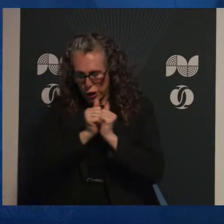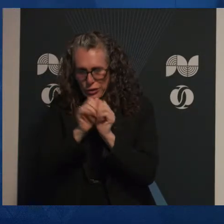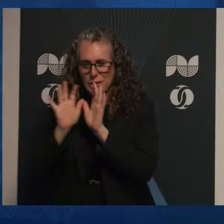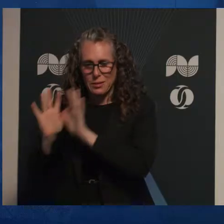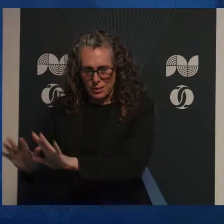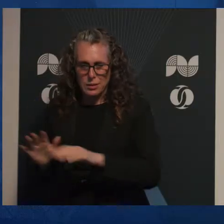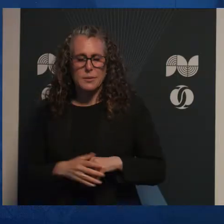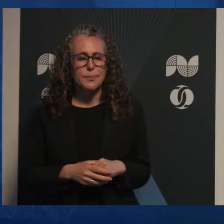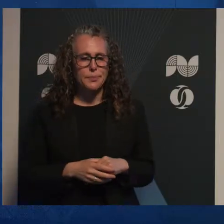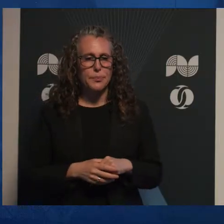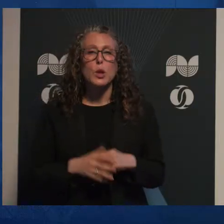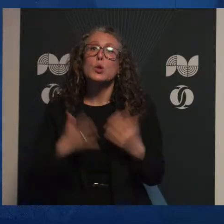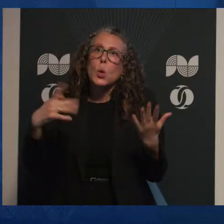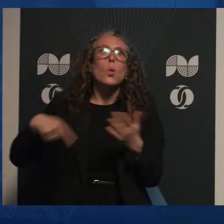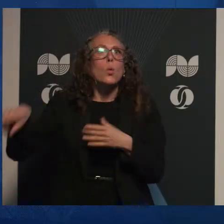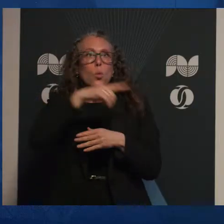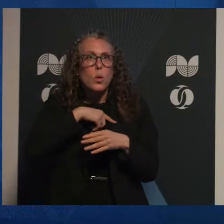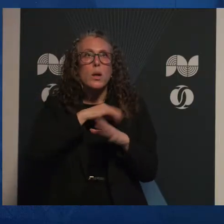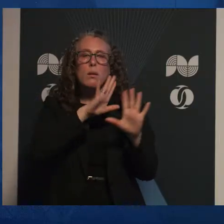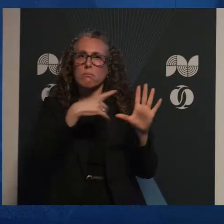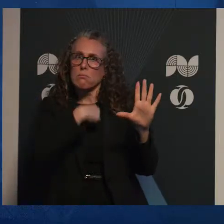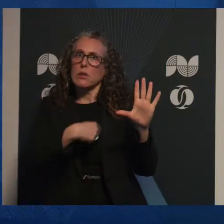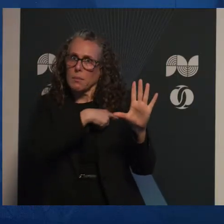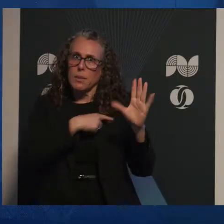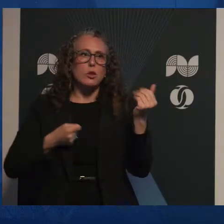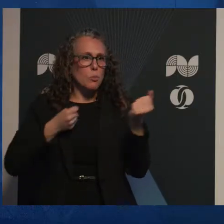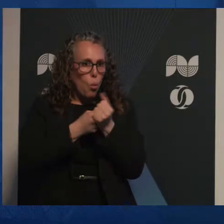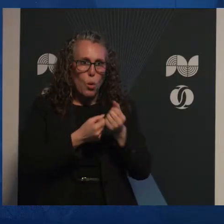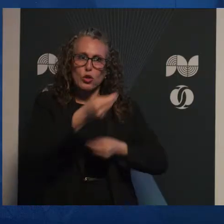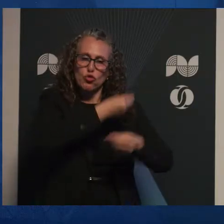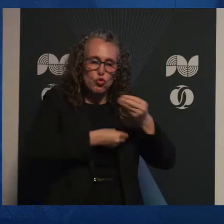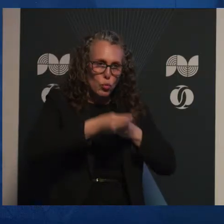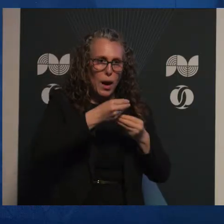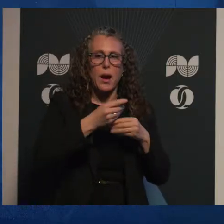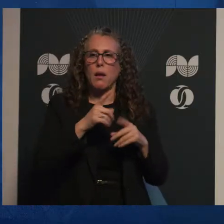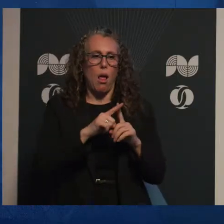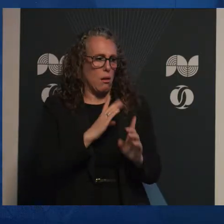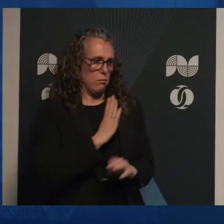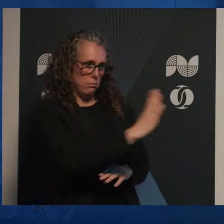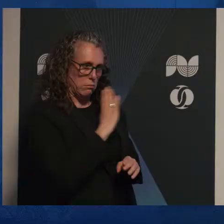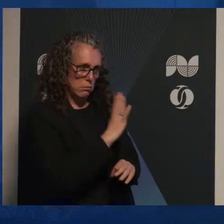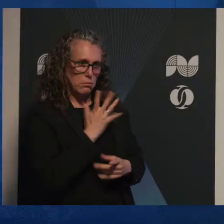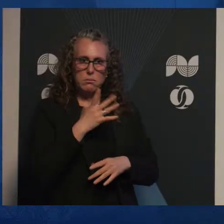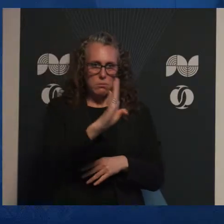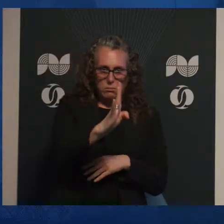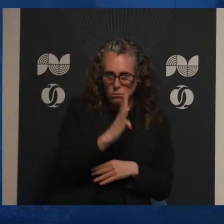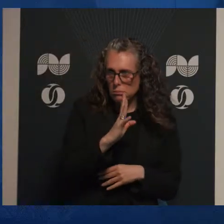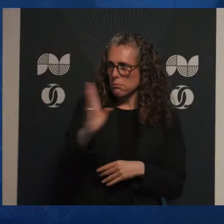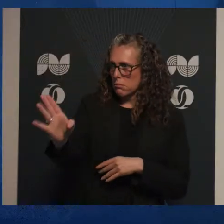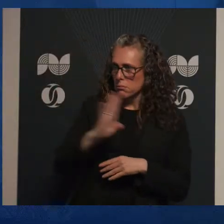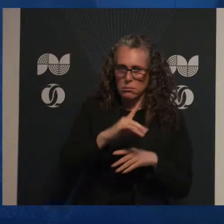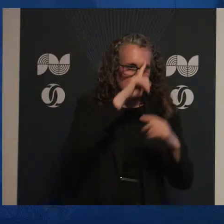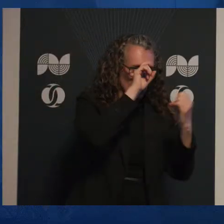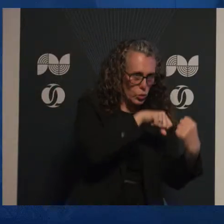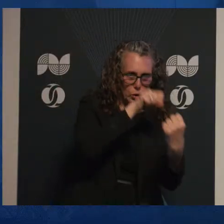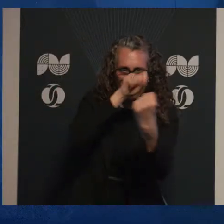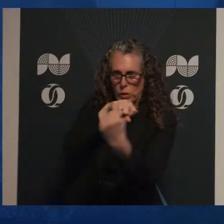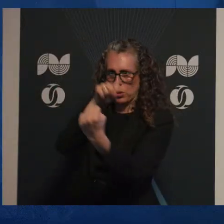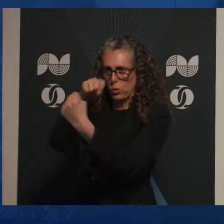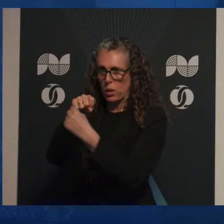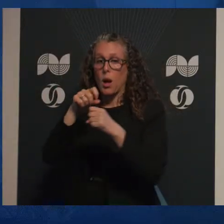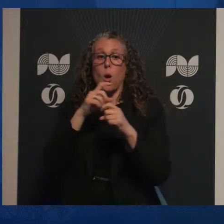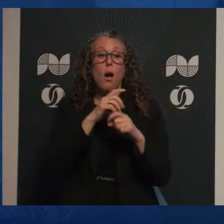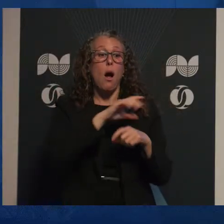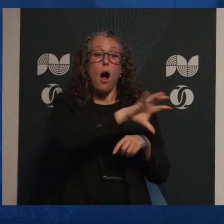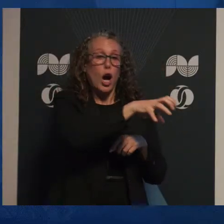to trade, the commitment to driving forward bilateral trade negotiations and agreements with regional blocs